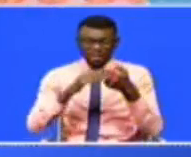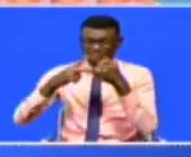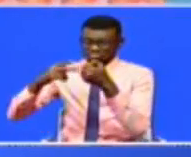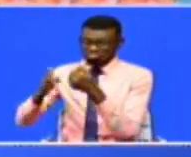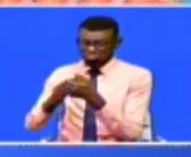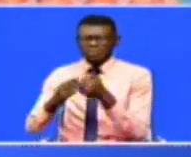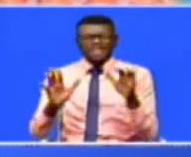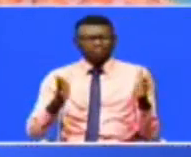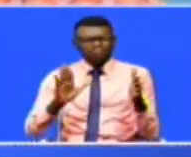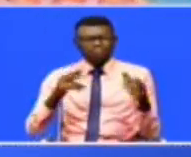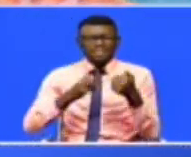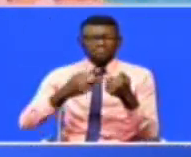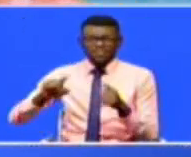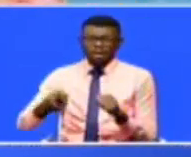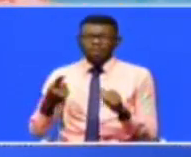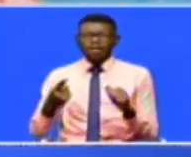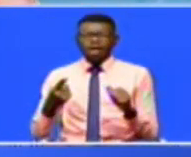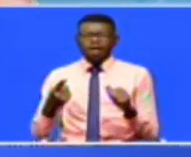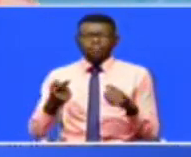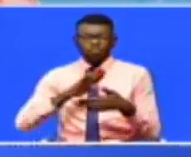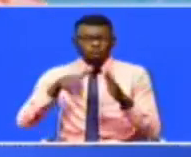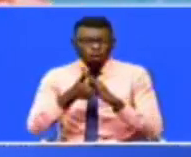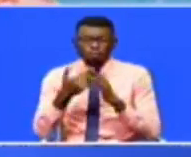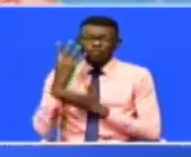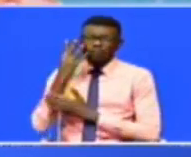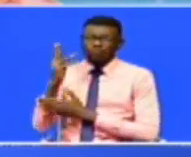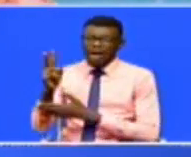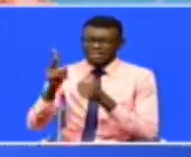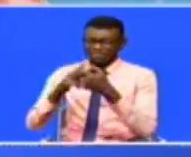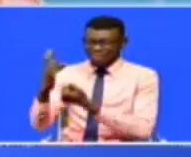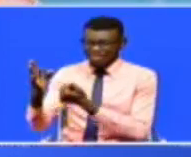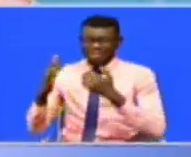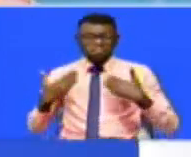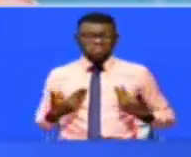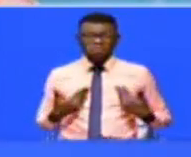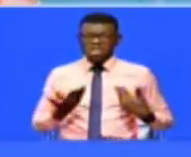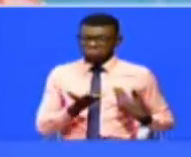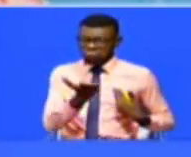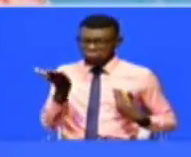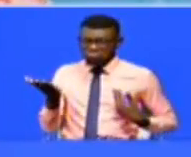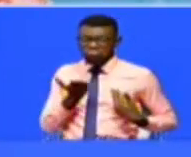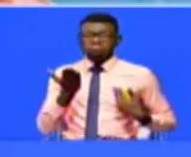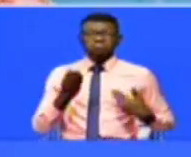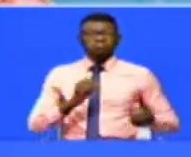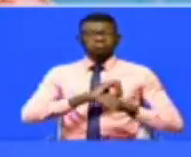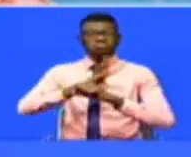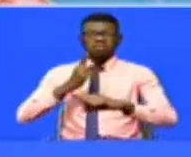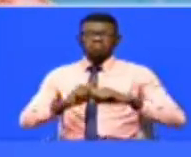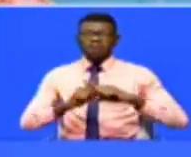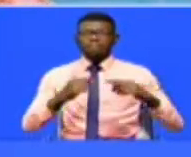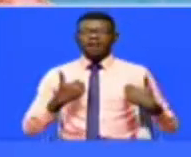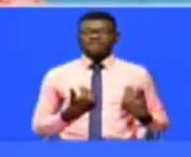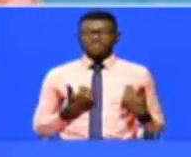6,979, nearly 7,000, a total of 473 people have tested positive